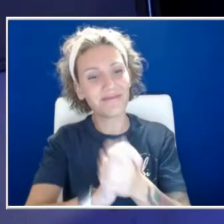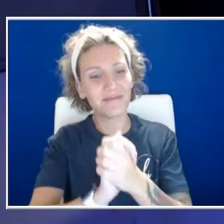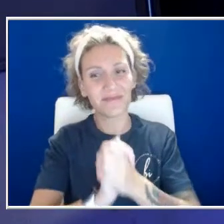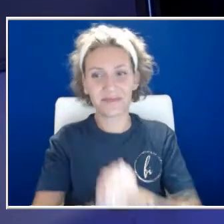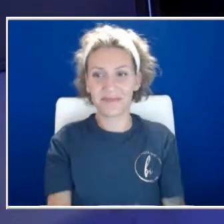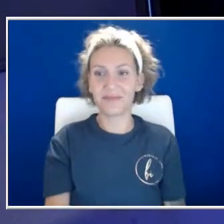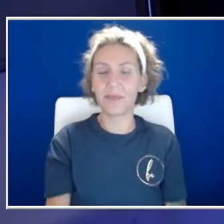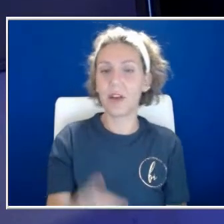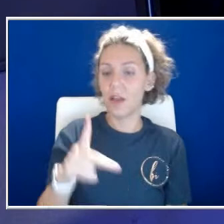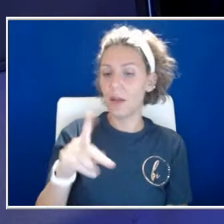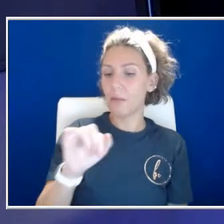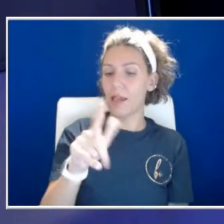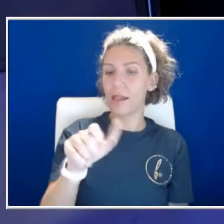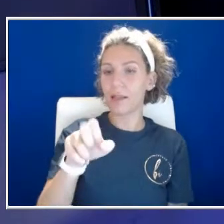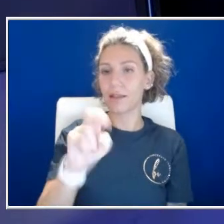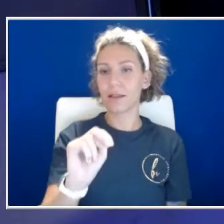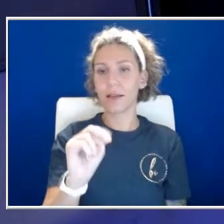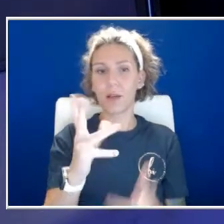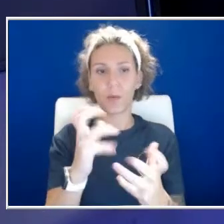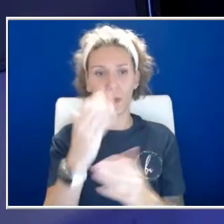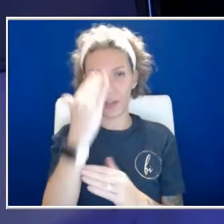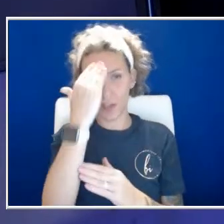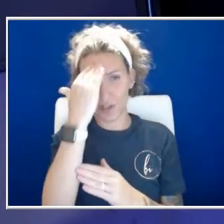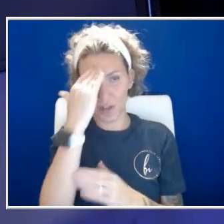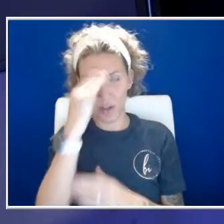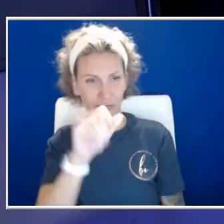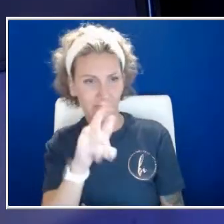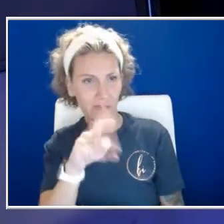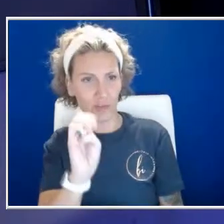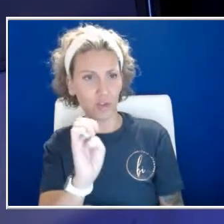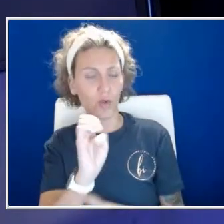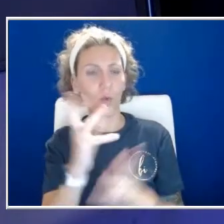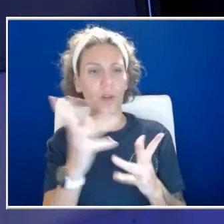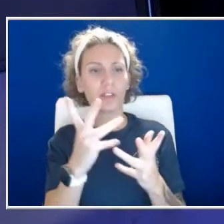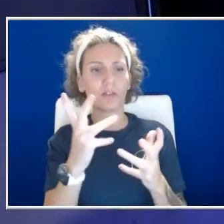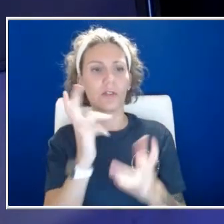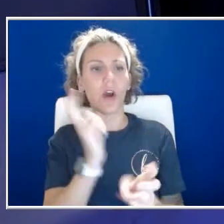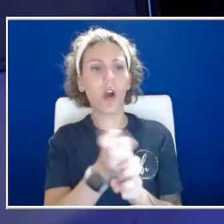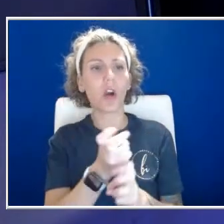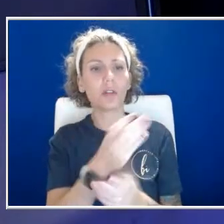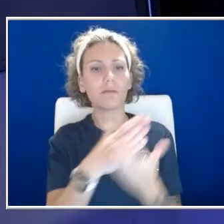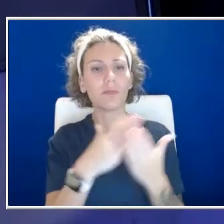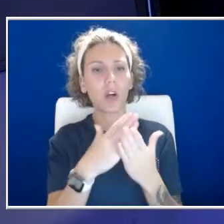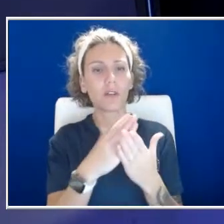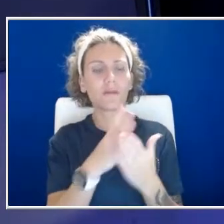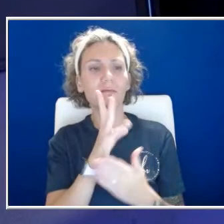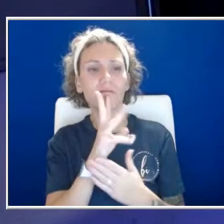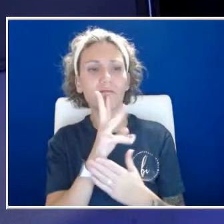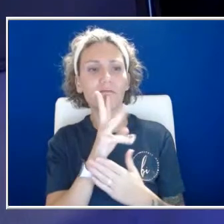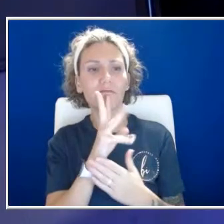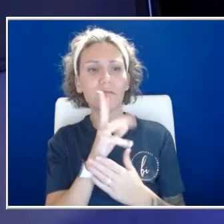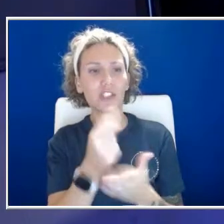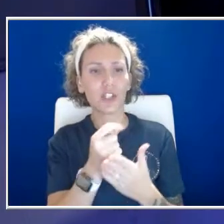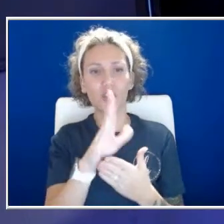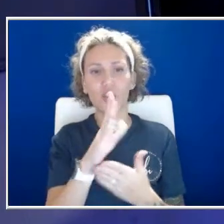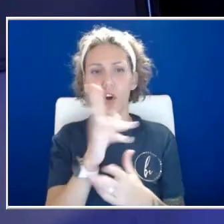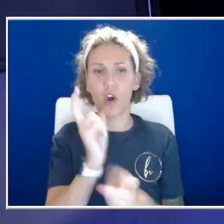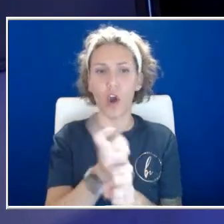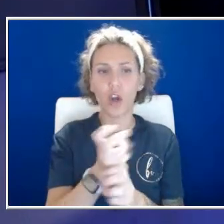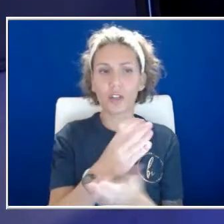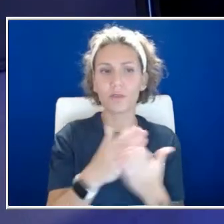to know, Jamie, jump in on this, but what's the hardest part of speech therapy? Tell us what your hardest part is and maybe what other people struggle